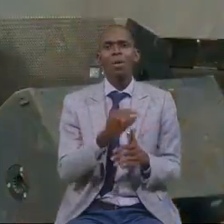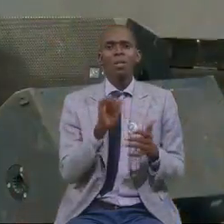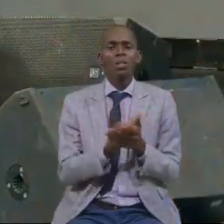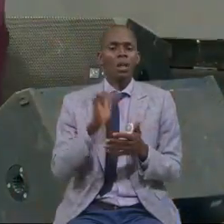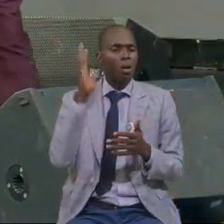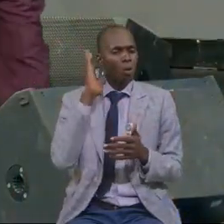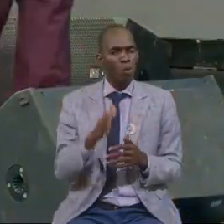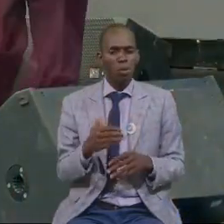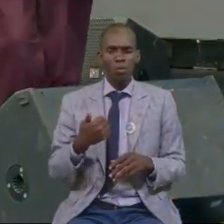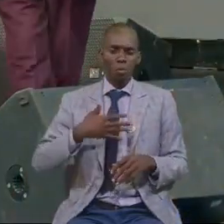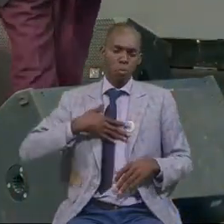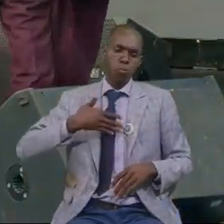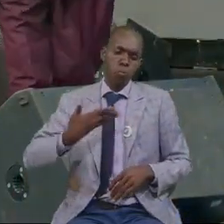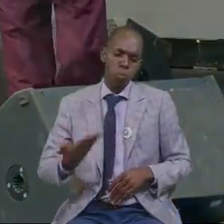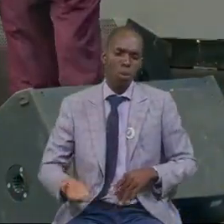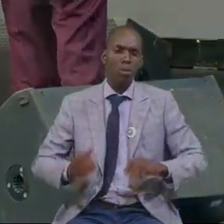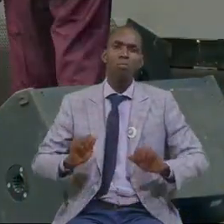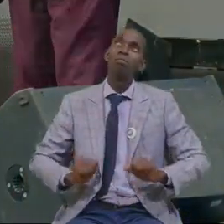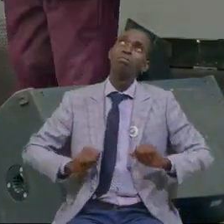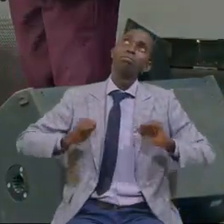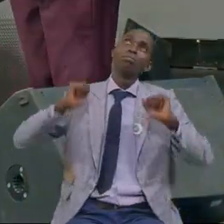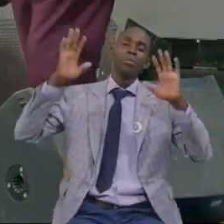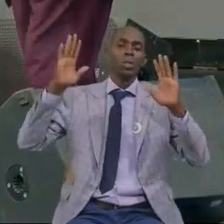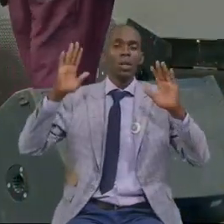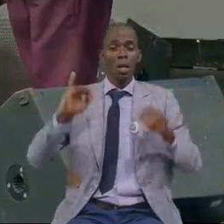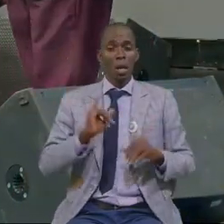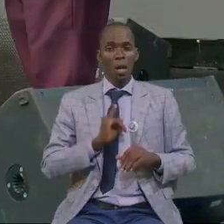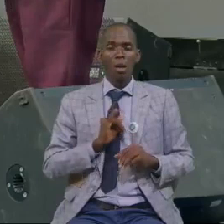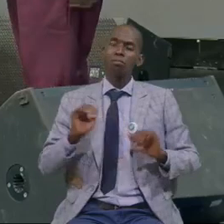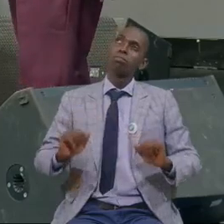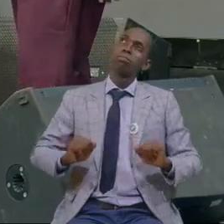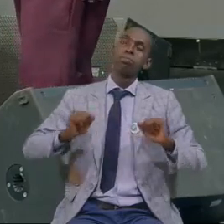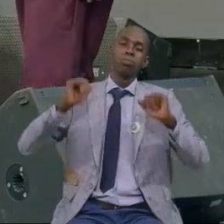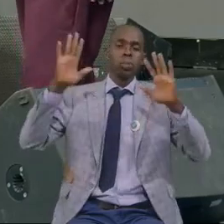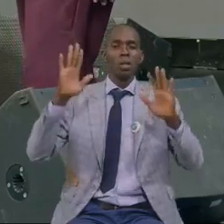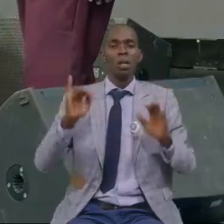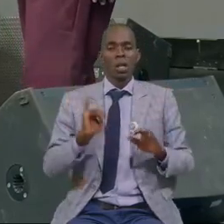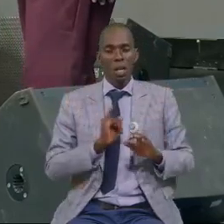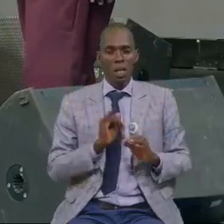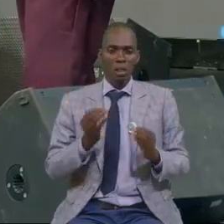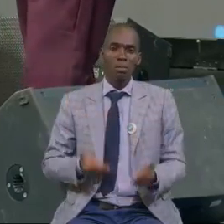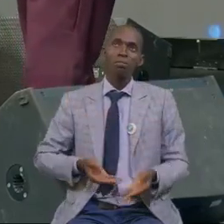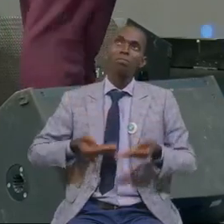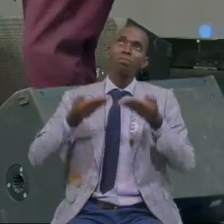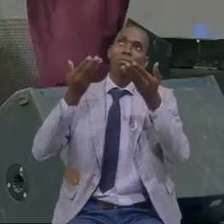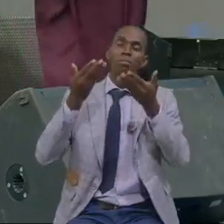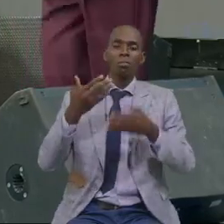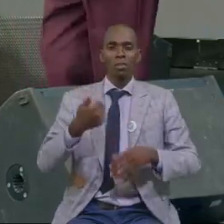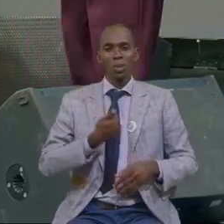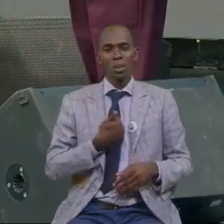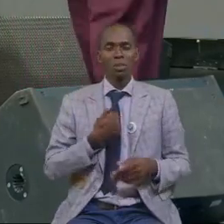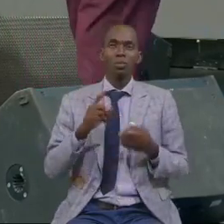voluntarily say, I surrender, I submit, I give myself unto